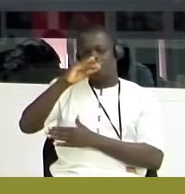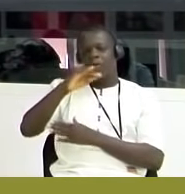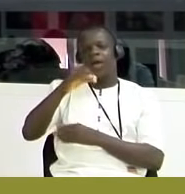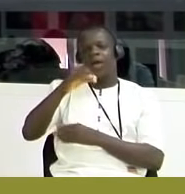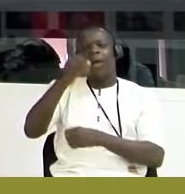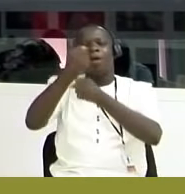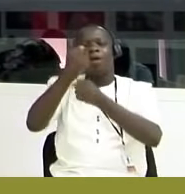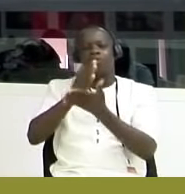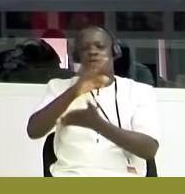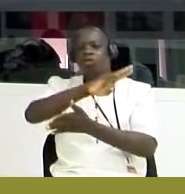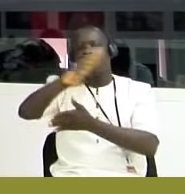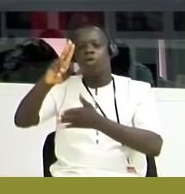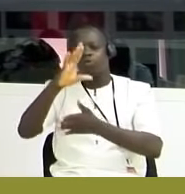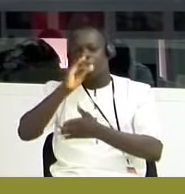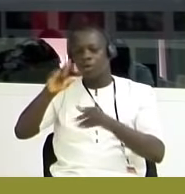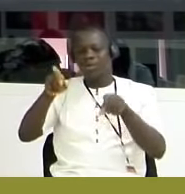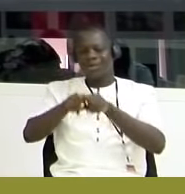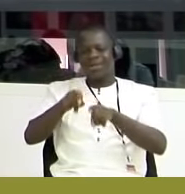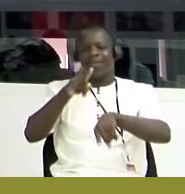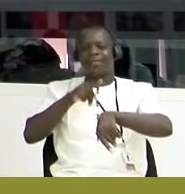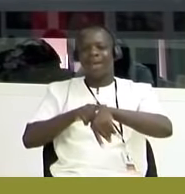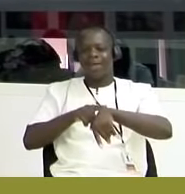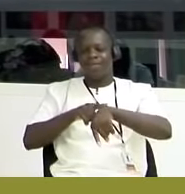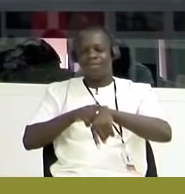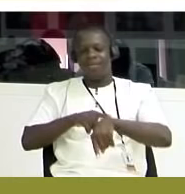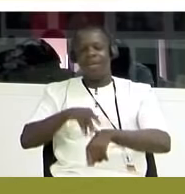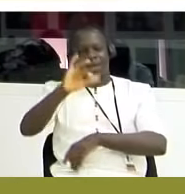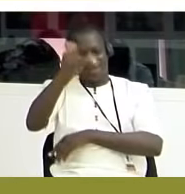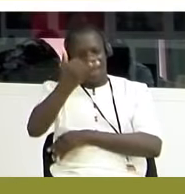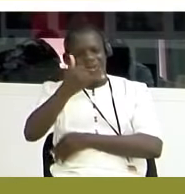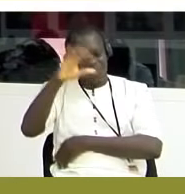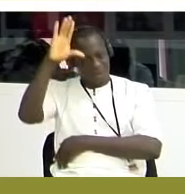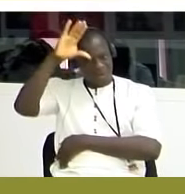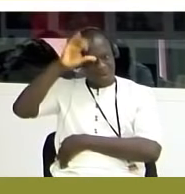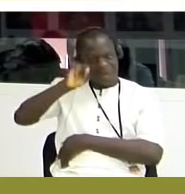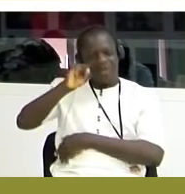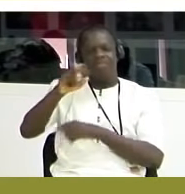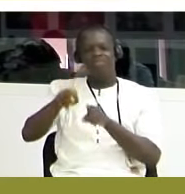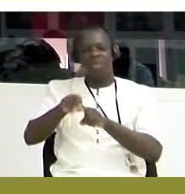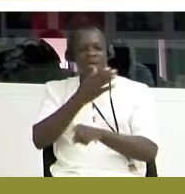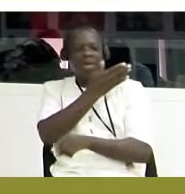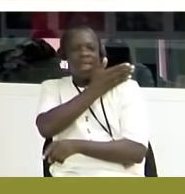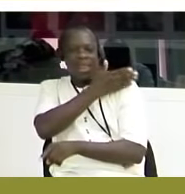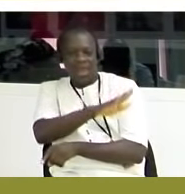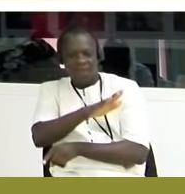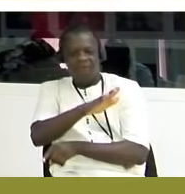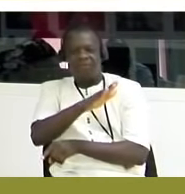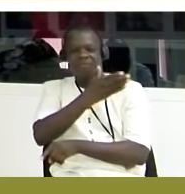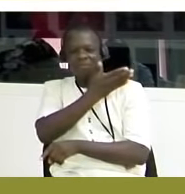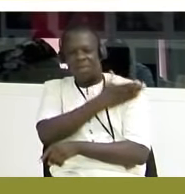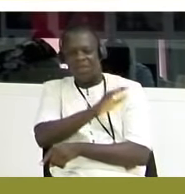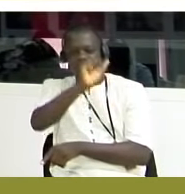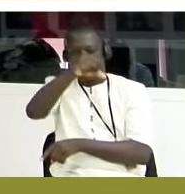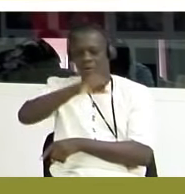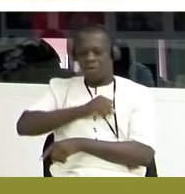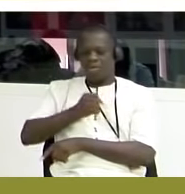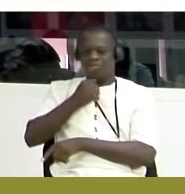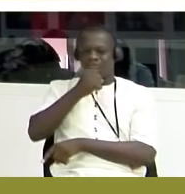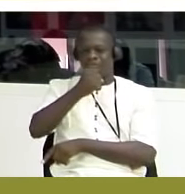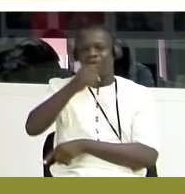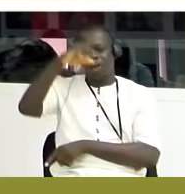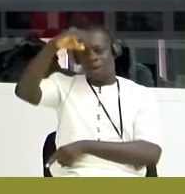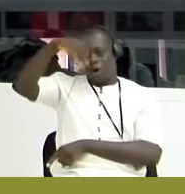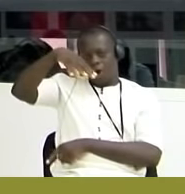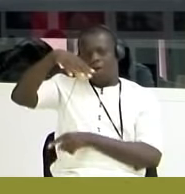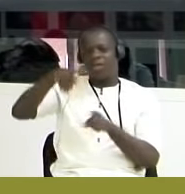speech. Well noted. And you can leave your microphone on so that you don't have to keep switching it